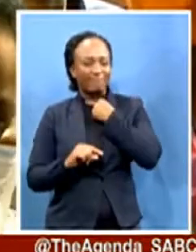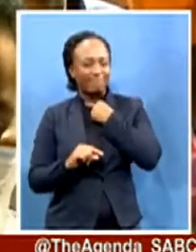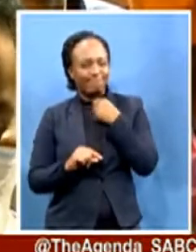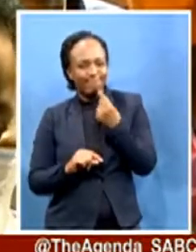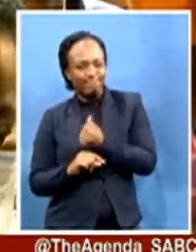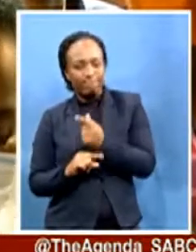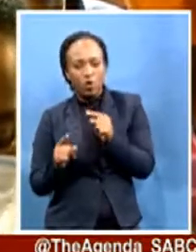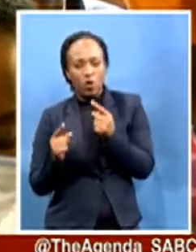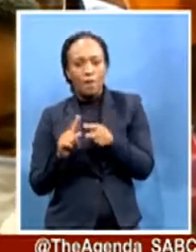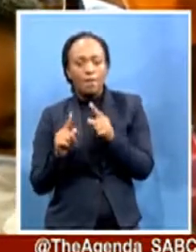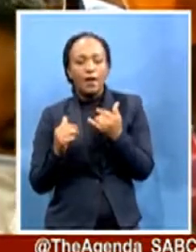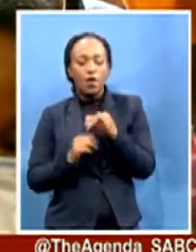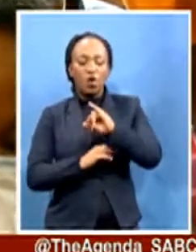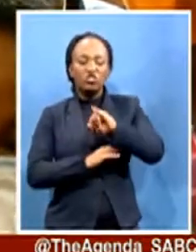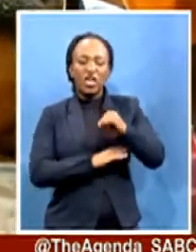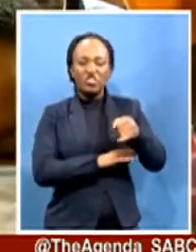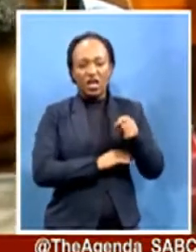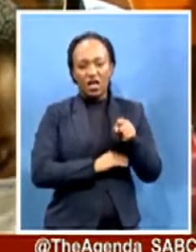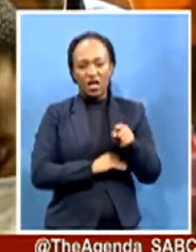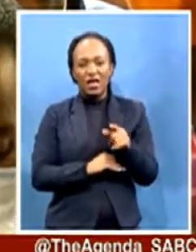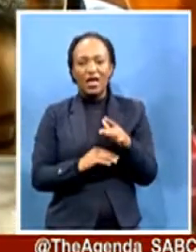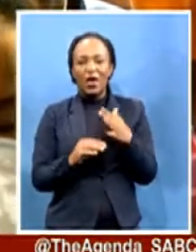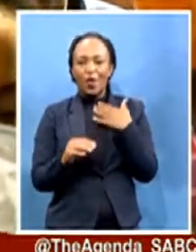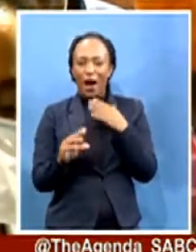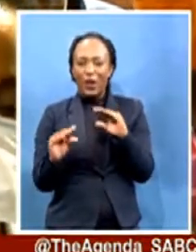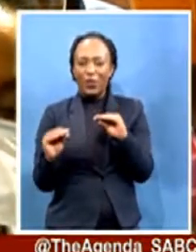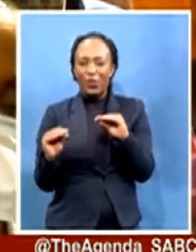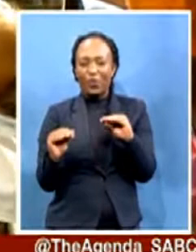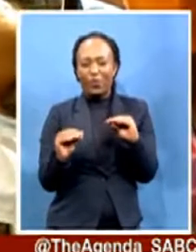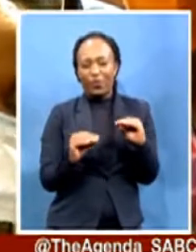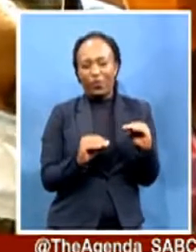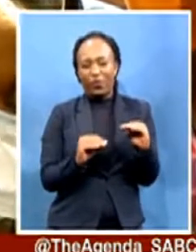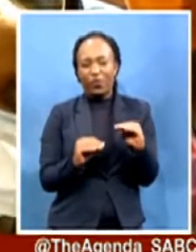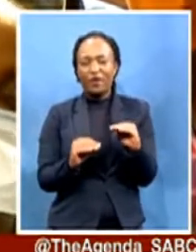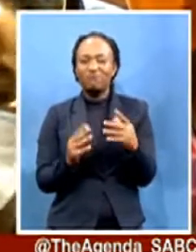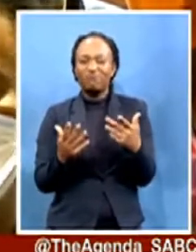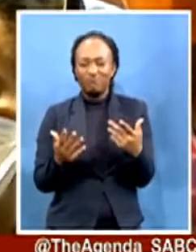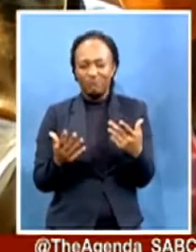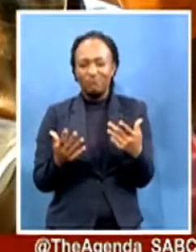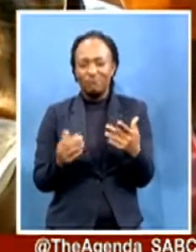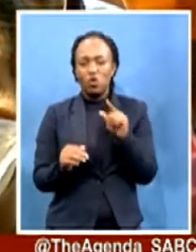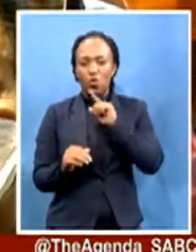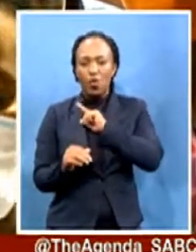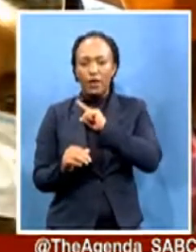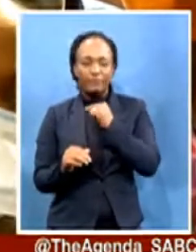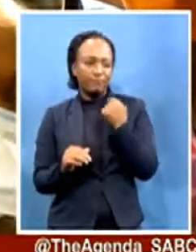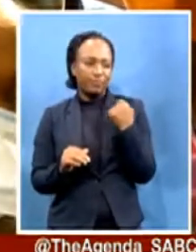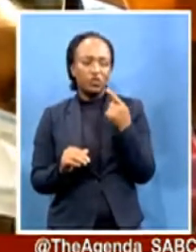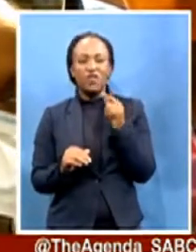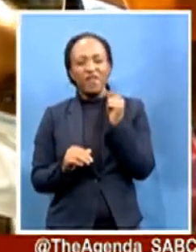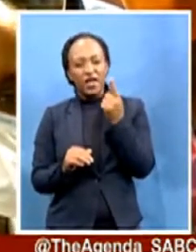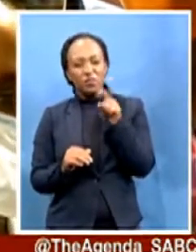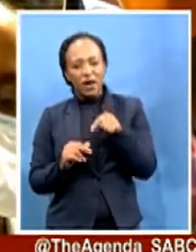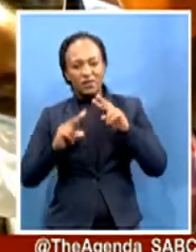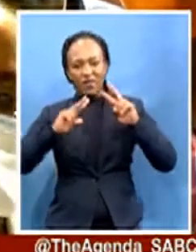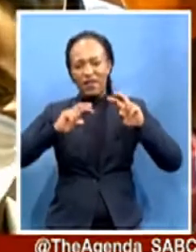we'd had to delay for a while based on the fact that we needed to investigate the